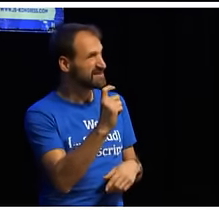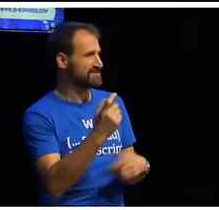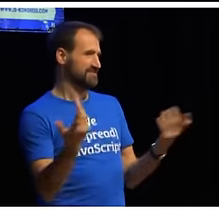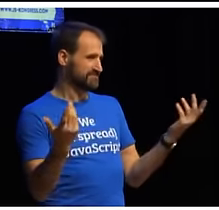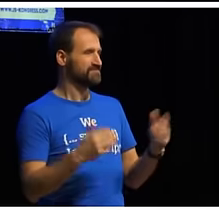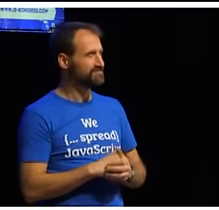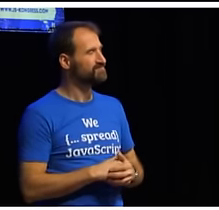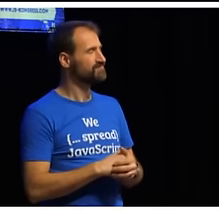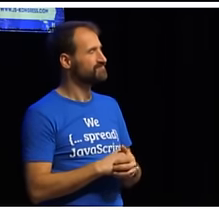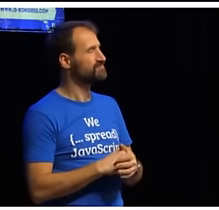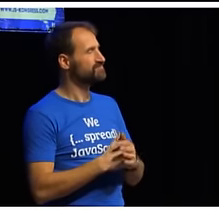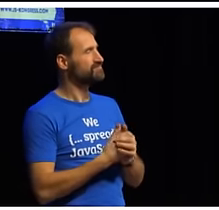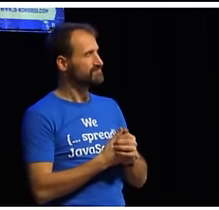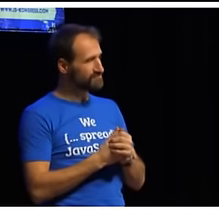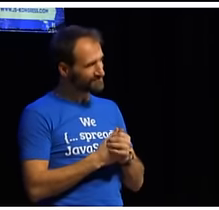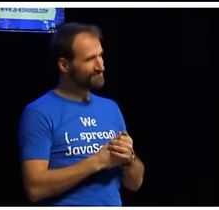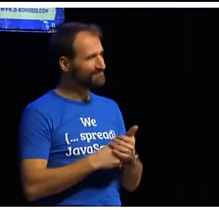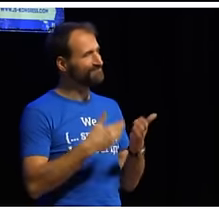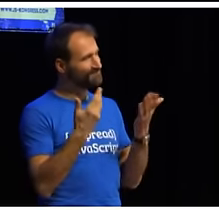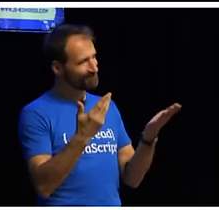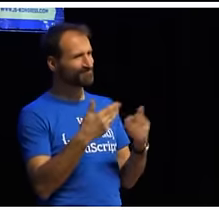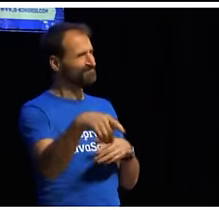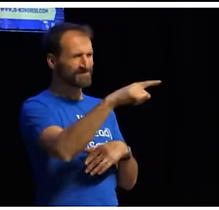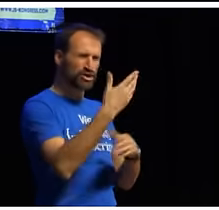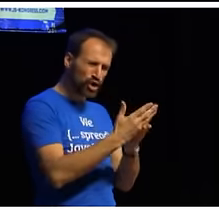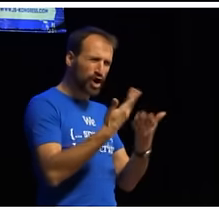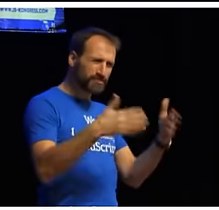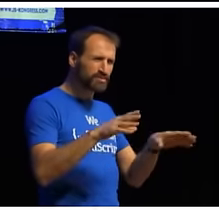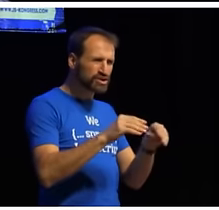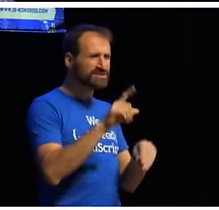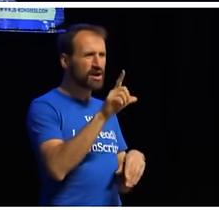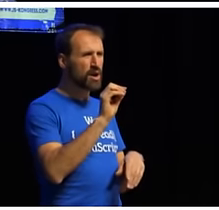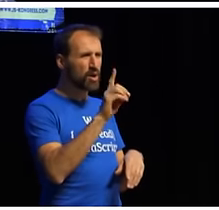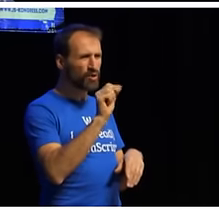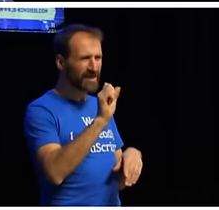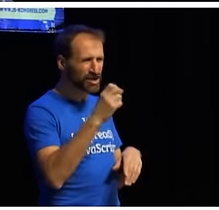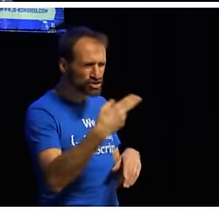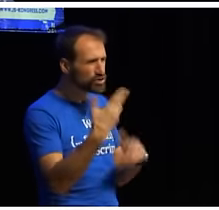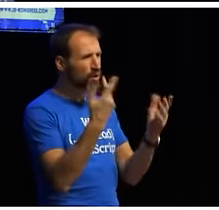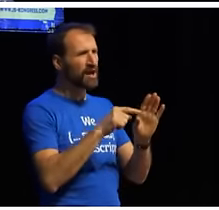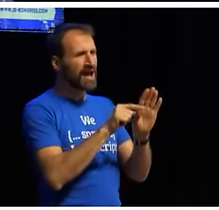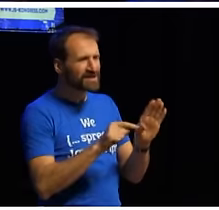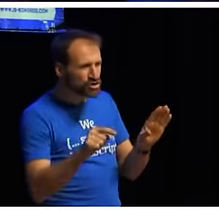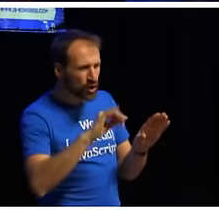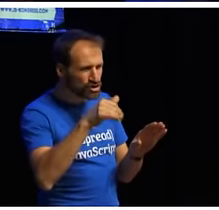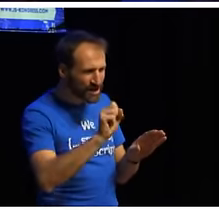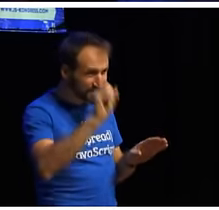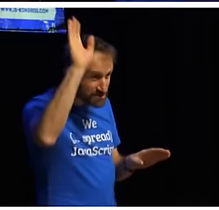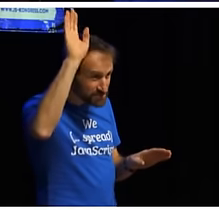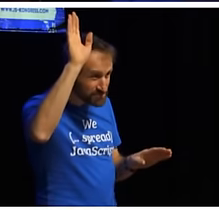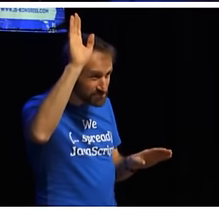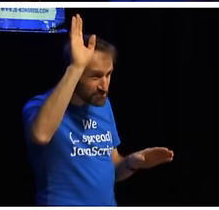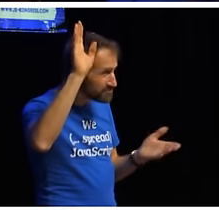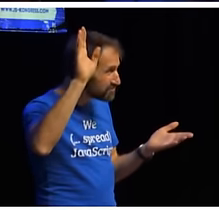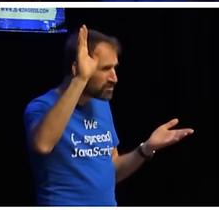Who has played with Lodash in the past or underscore JS? Please raise your hands. So there's a lot of people.